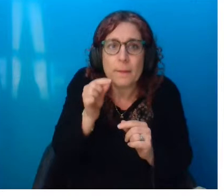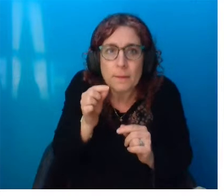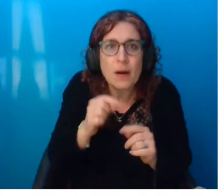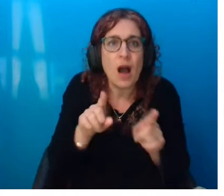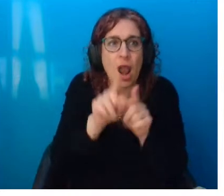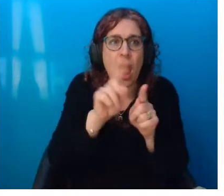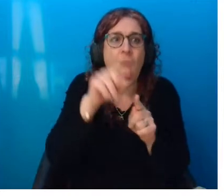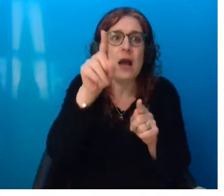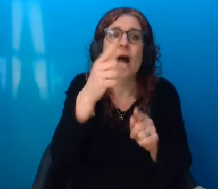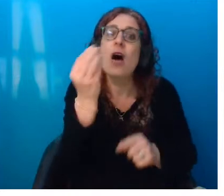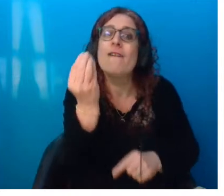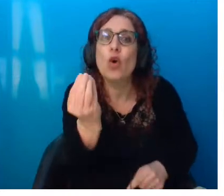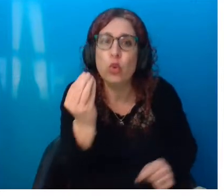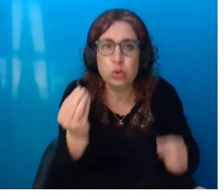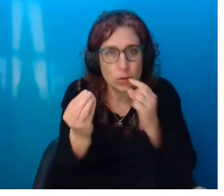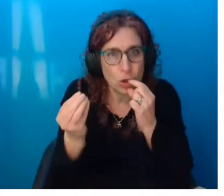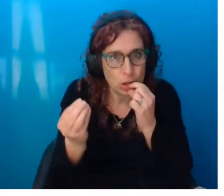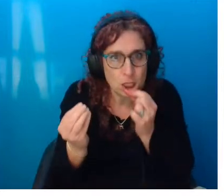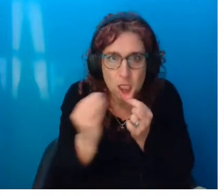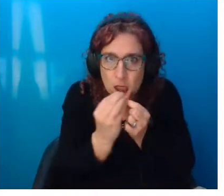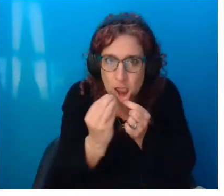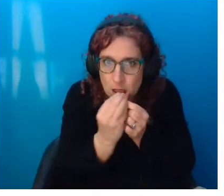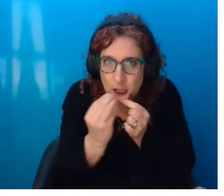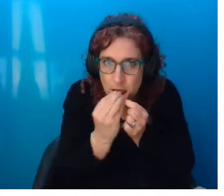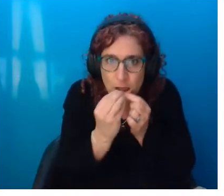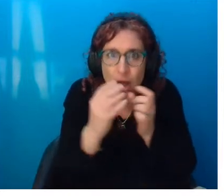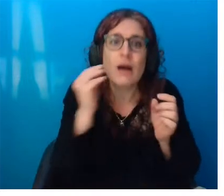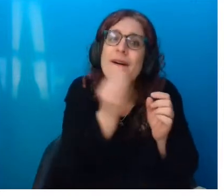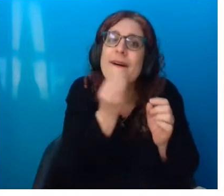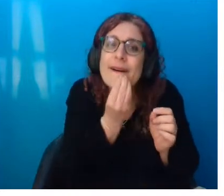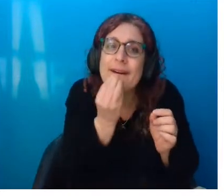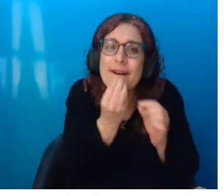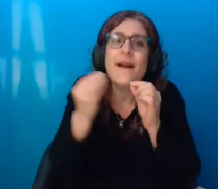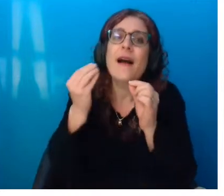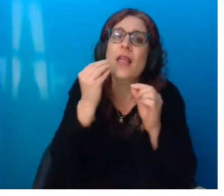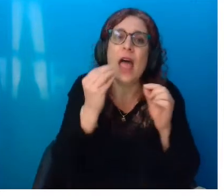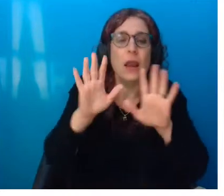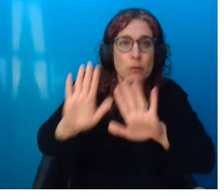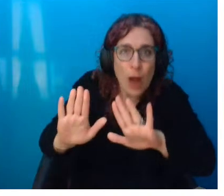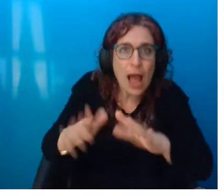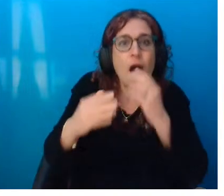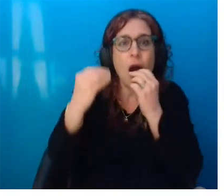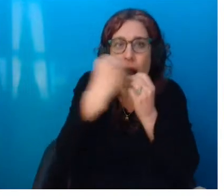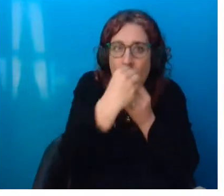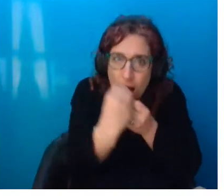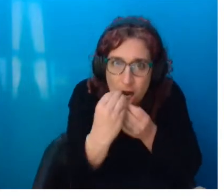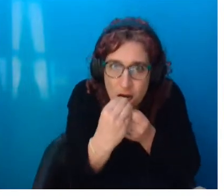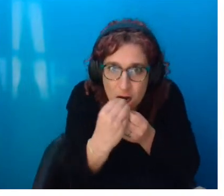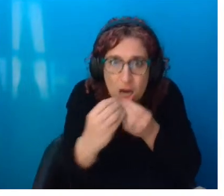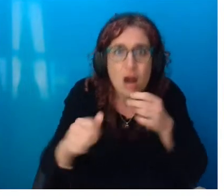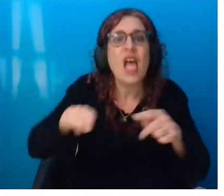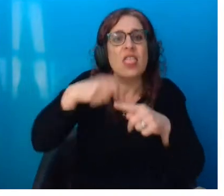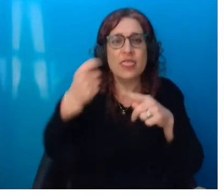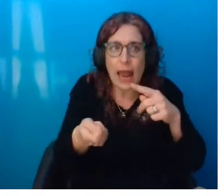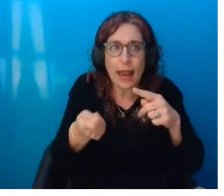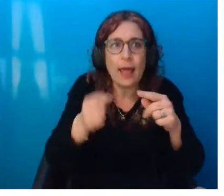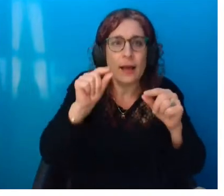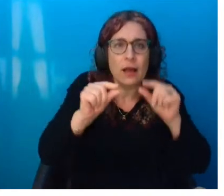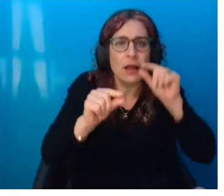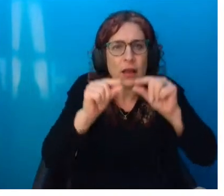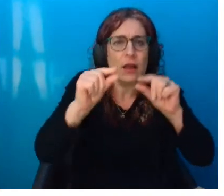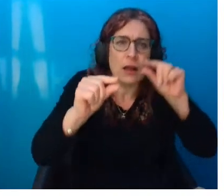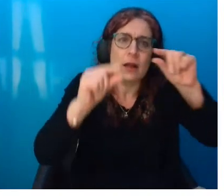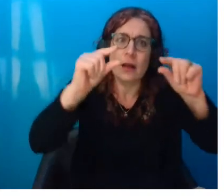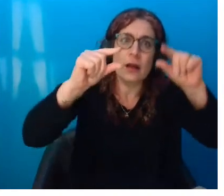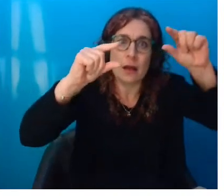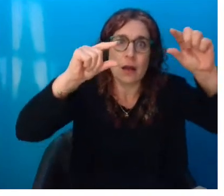on the outside of the lip, followed by a 15-minute gap, followed by the inside of the lip, followed by a series of stages from there. So you can see this